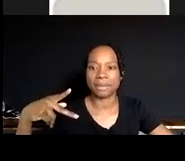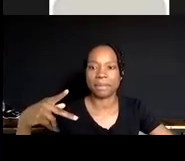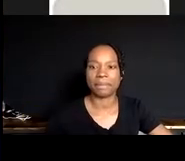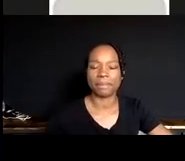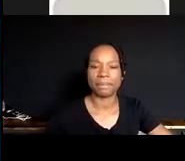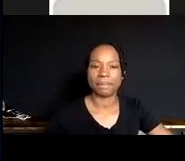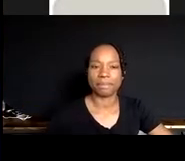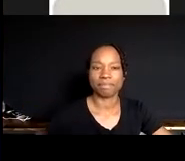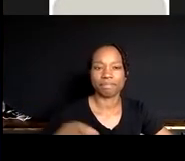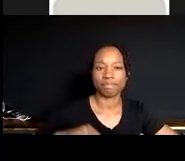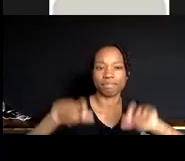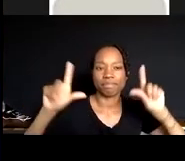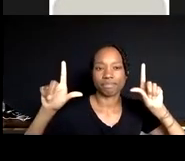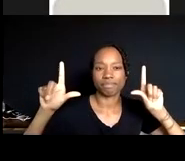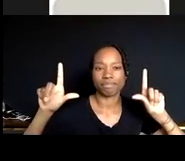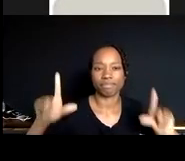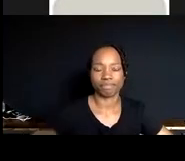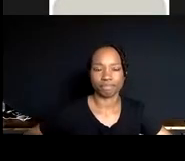Okay, so